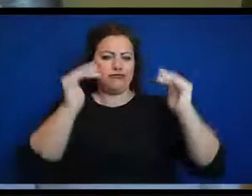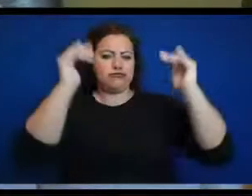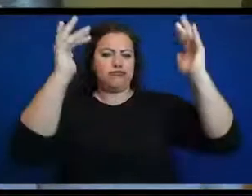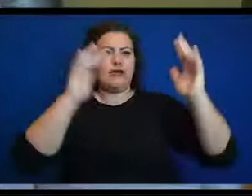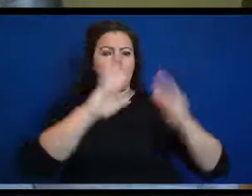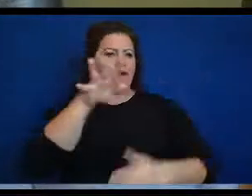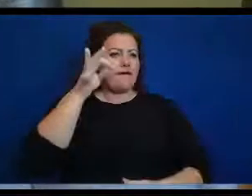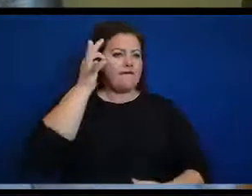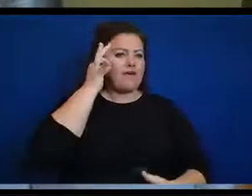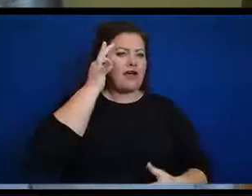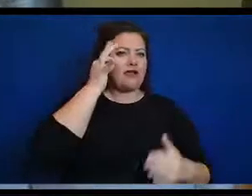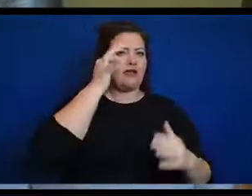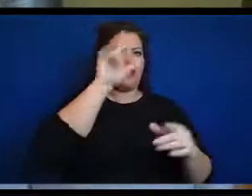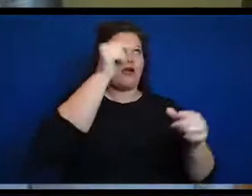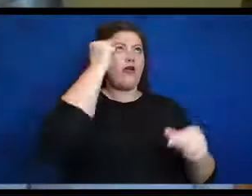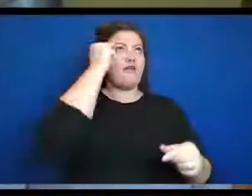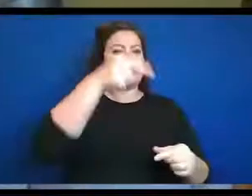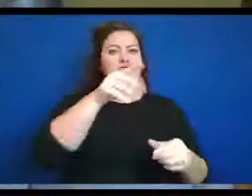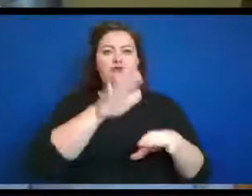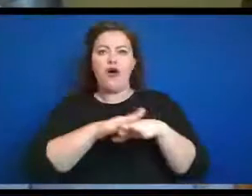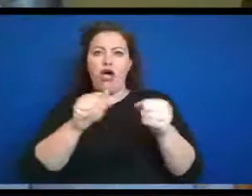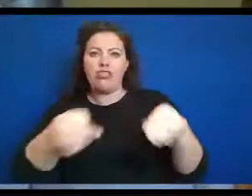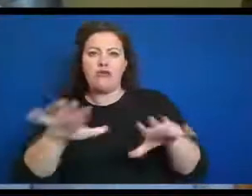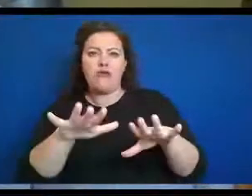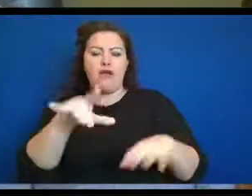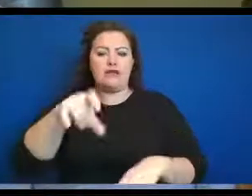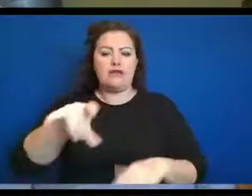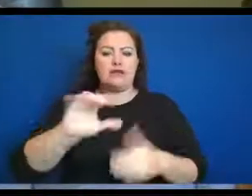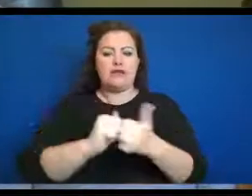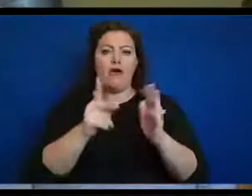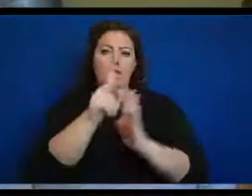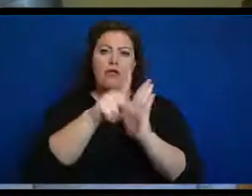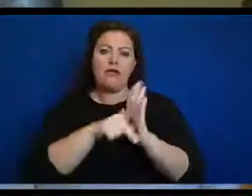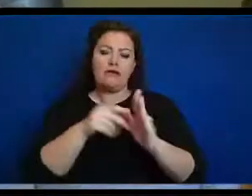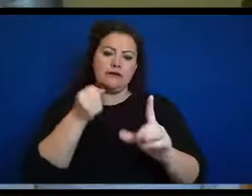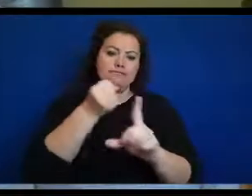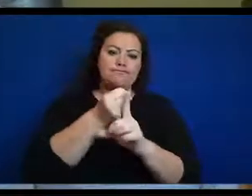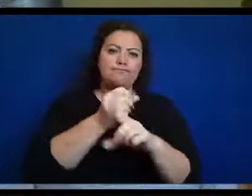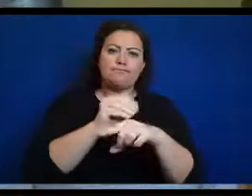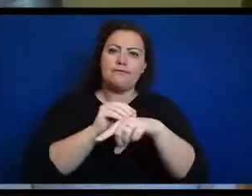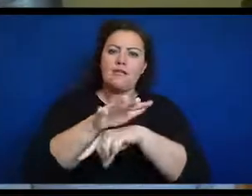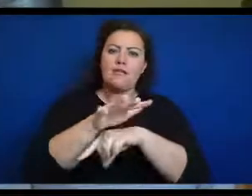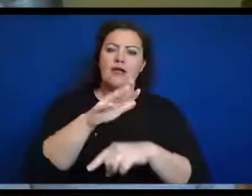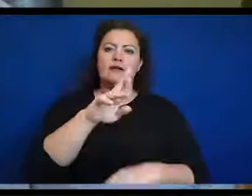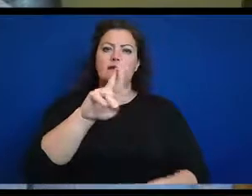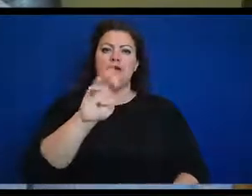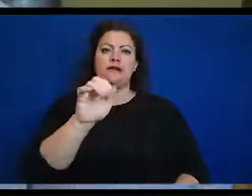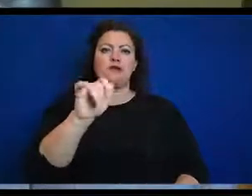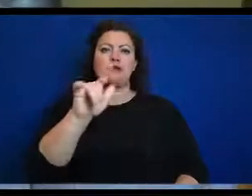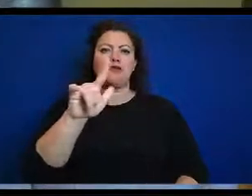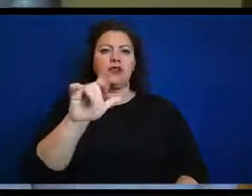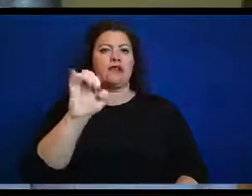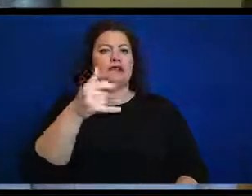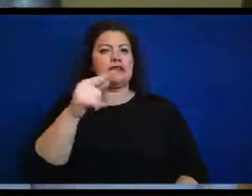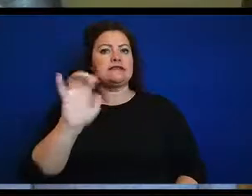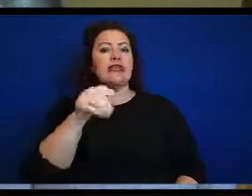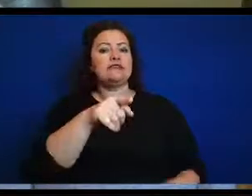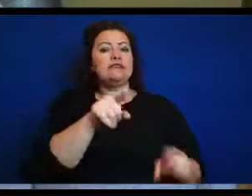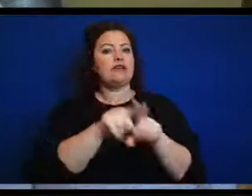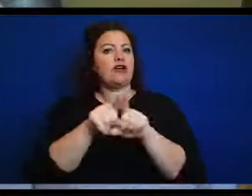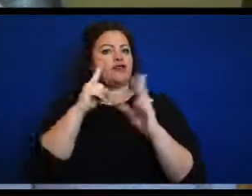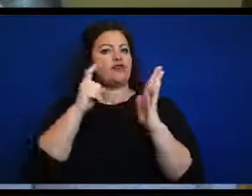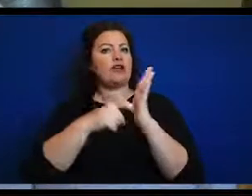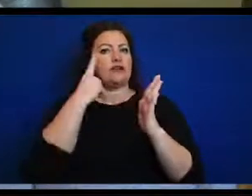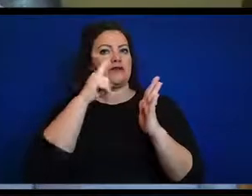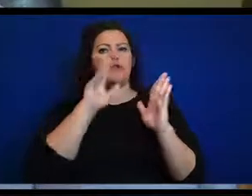to on-the-ground needs and how our policies impact real estate. She has also been widely recognized for the many